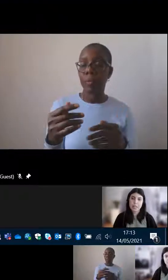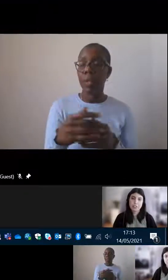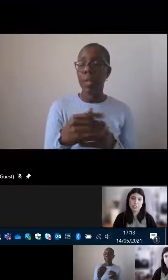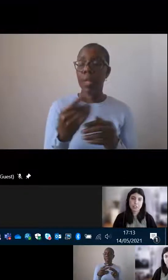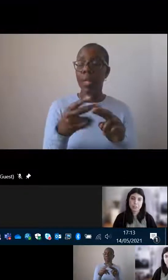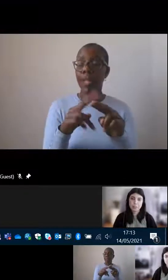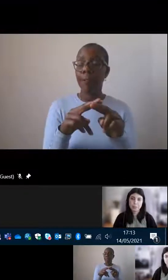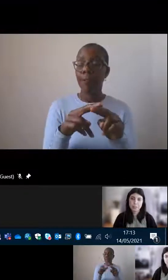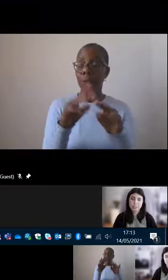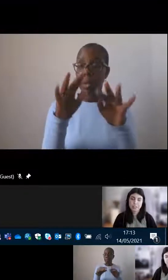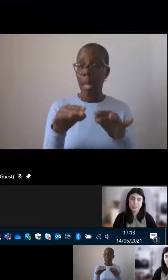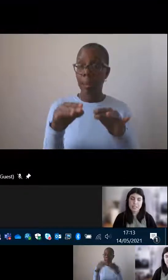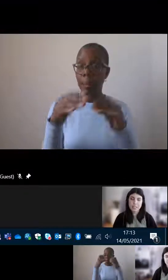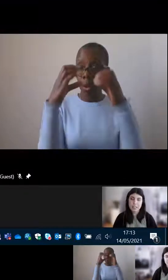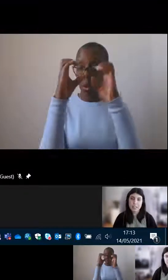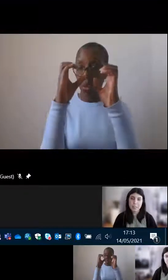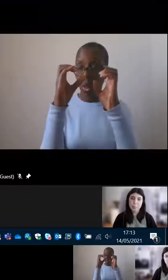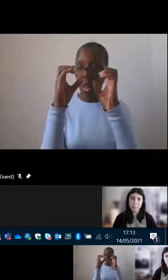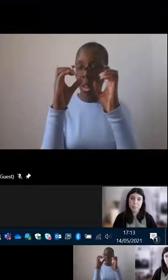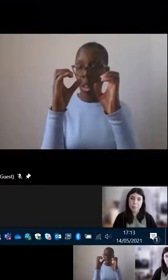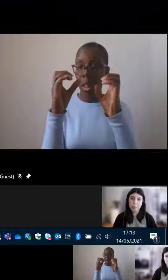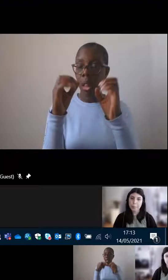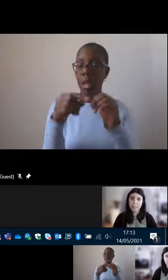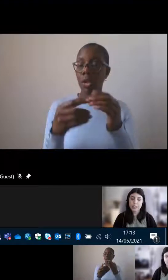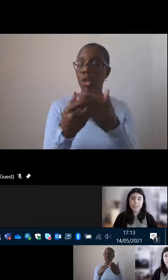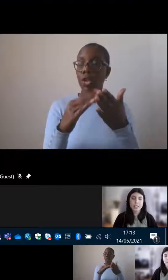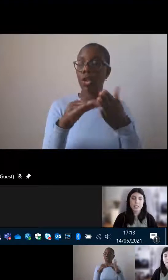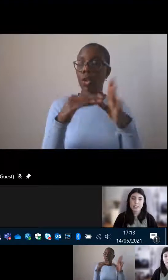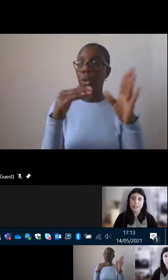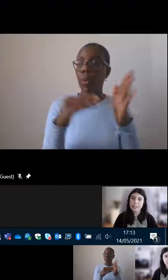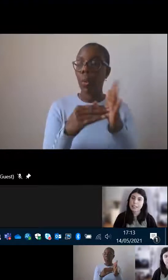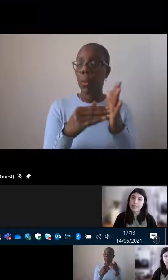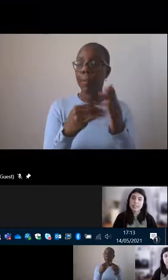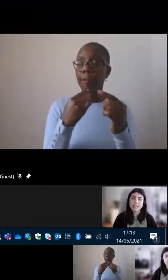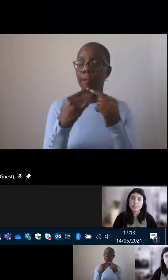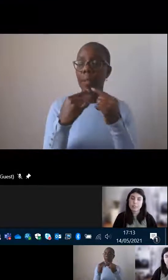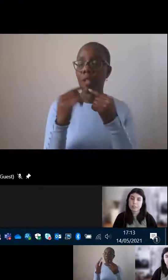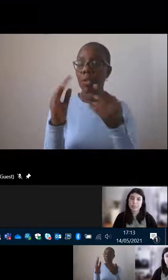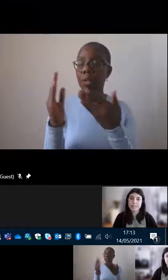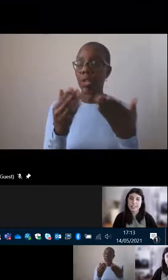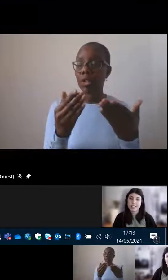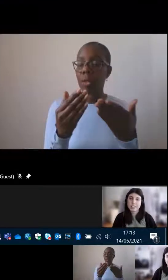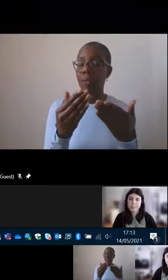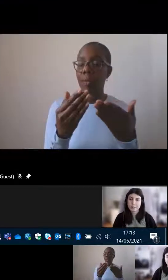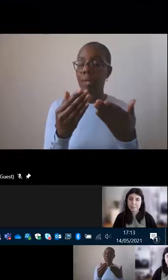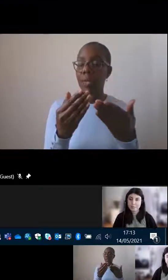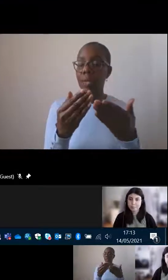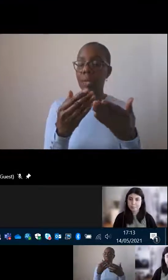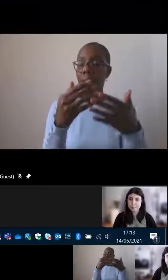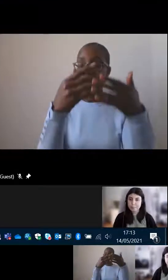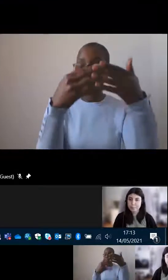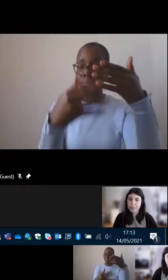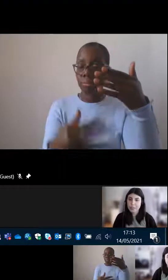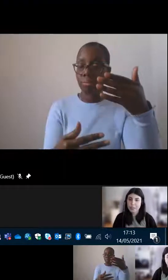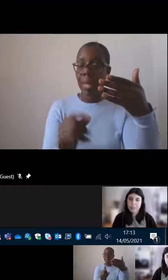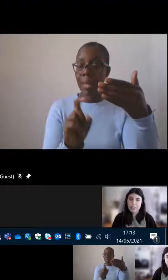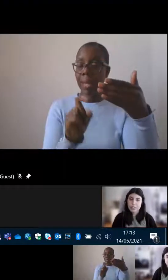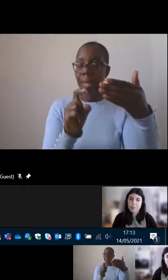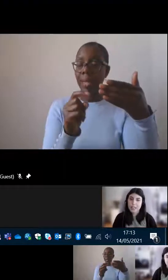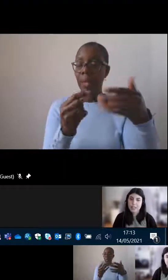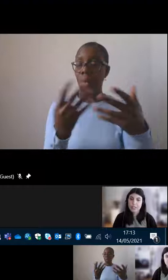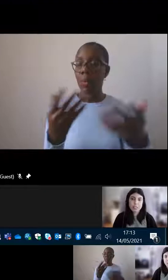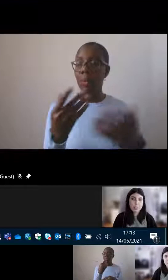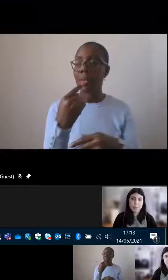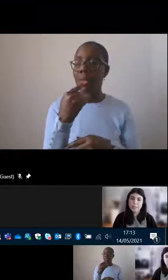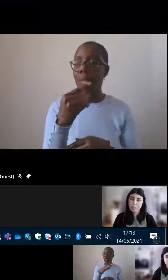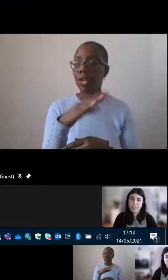Families Information Service, it'll pop up and you can click the link that says Children's Centres.